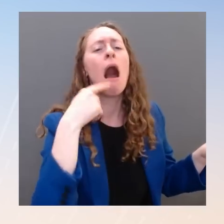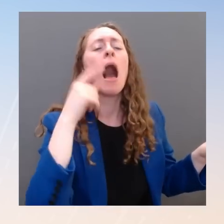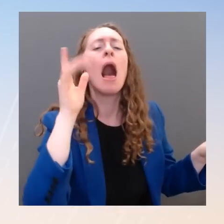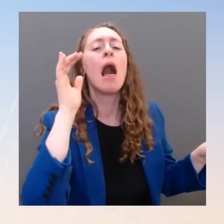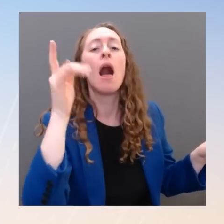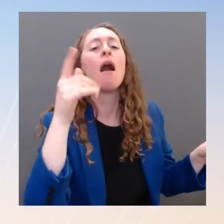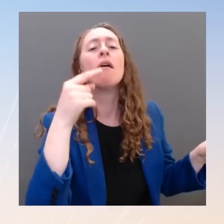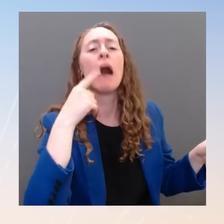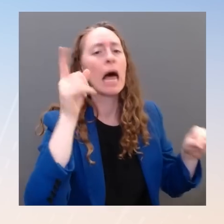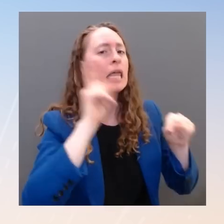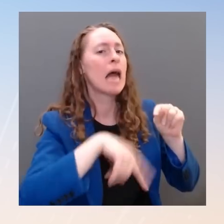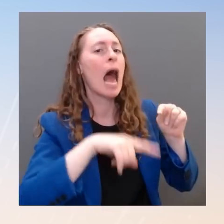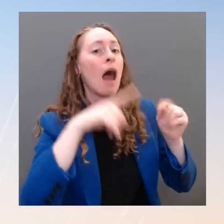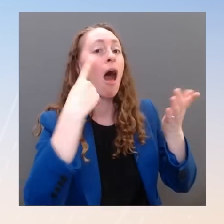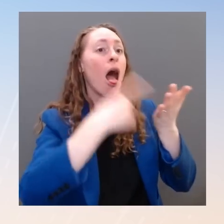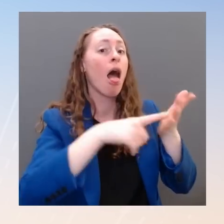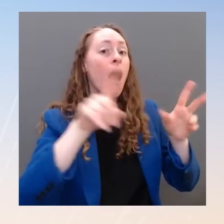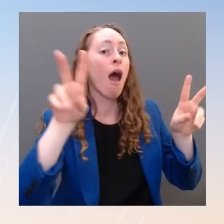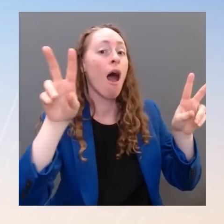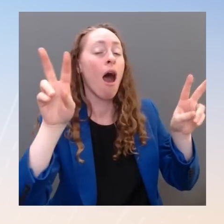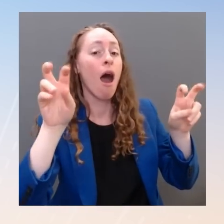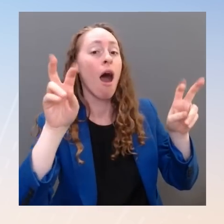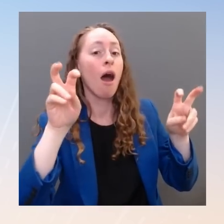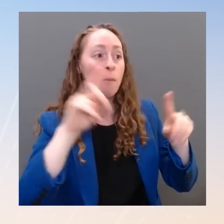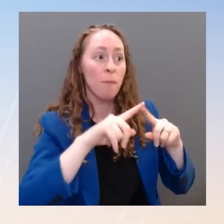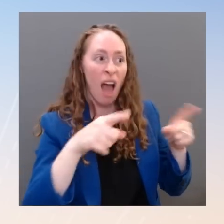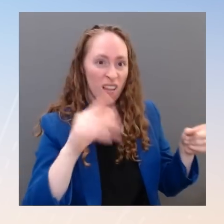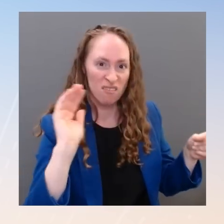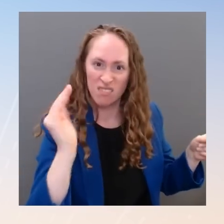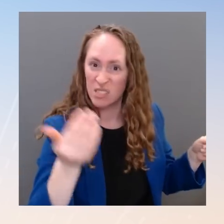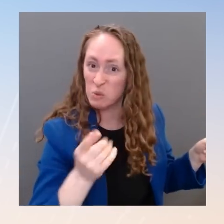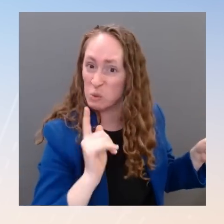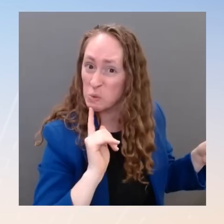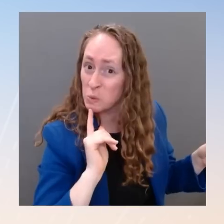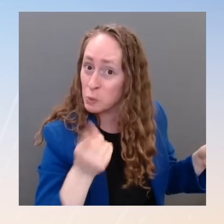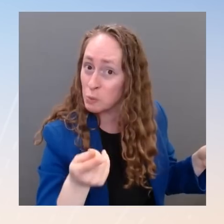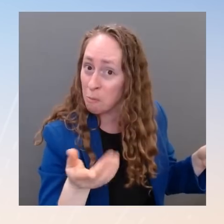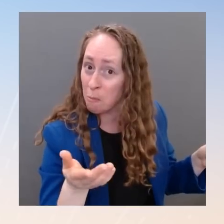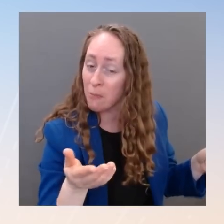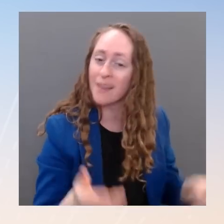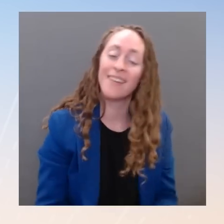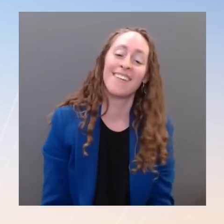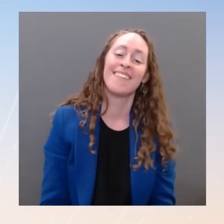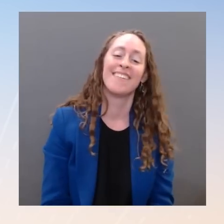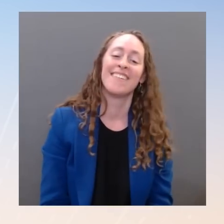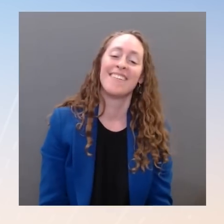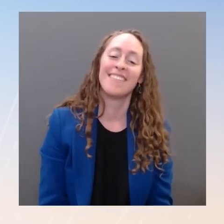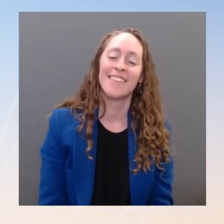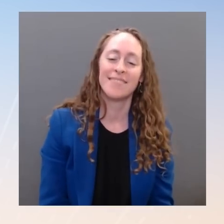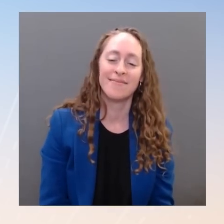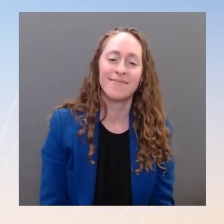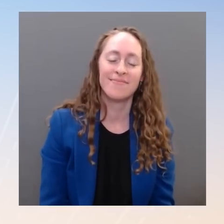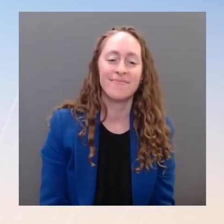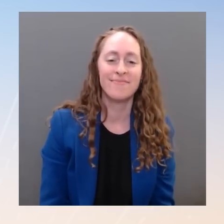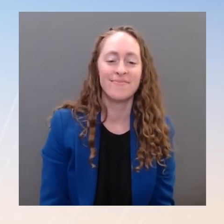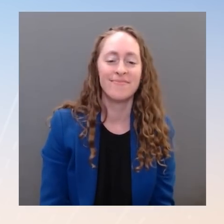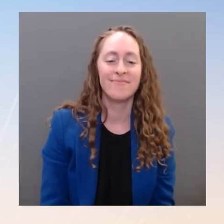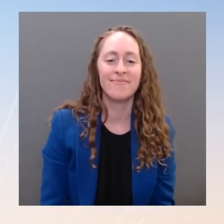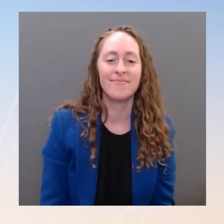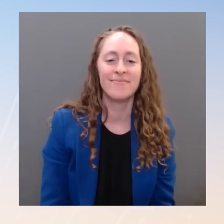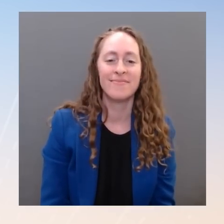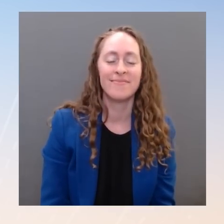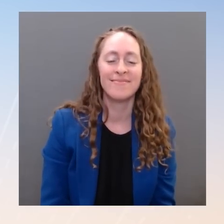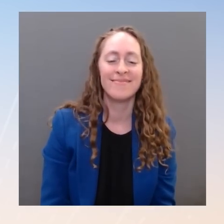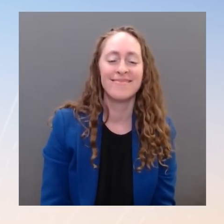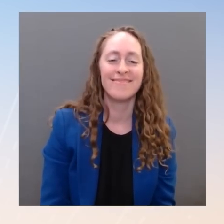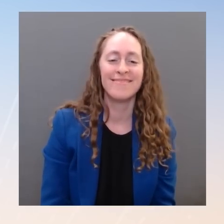the administration believes that this is escalatory or could be constructive. Well. You know, one, I think it's important to take a step back and